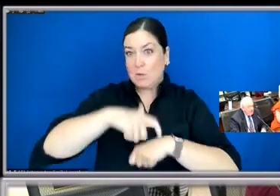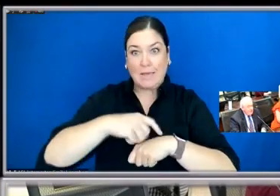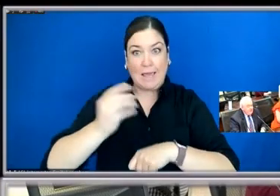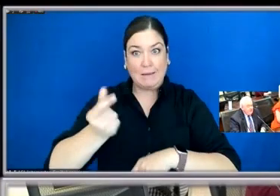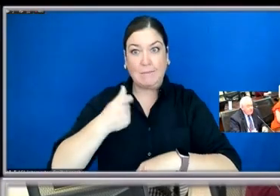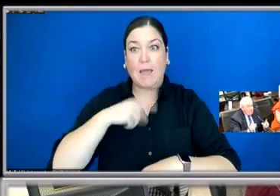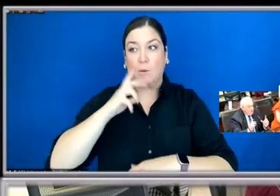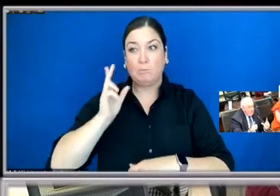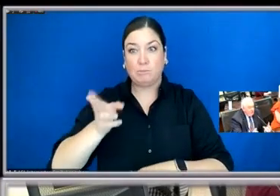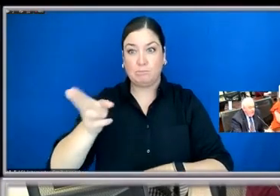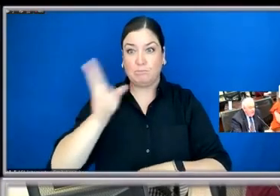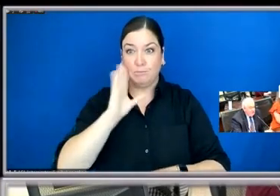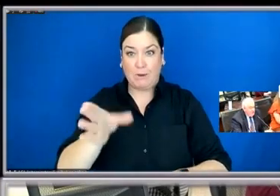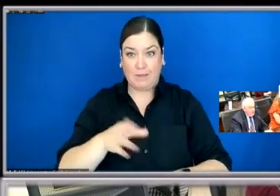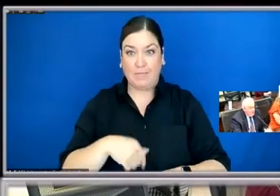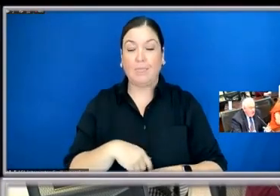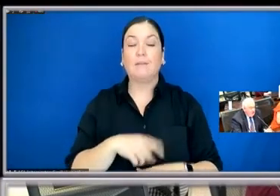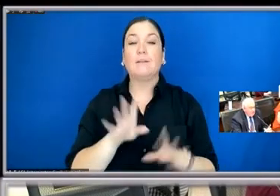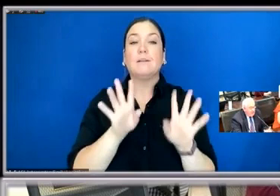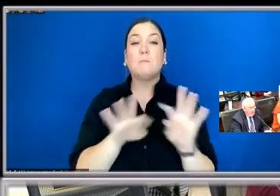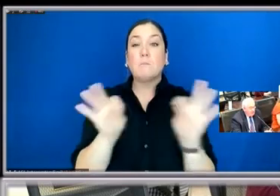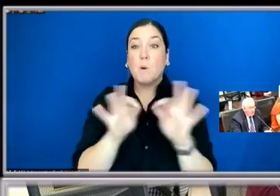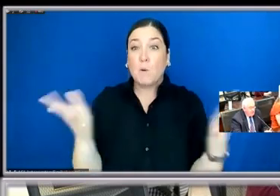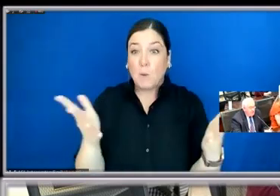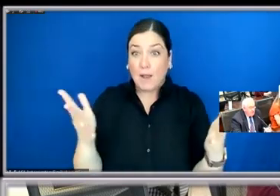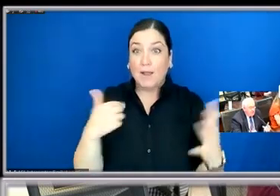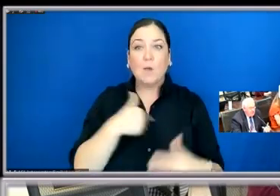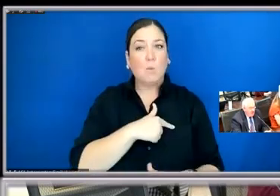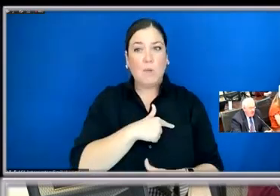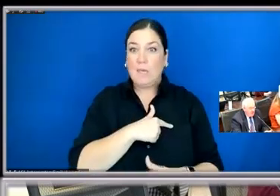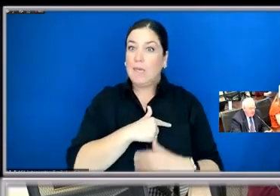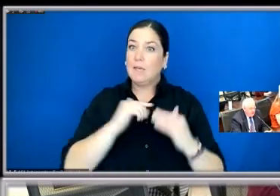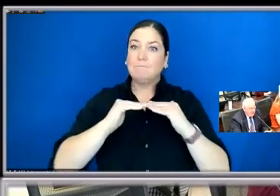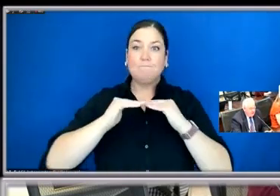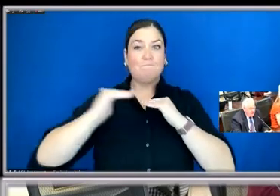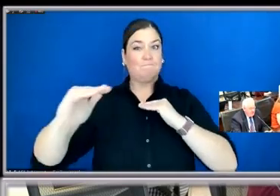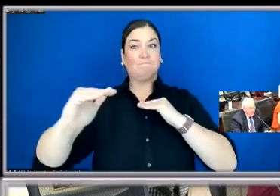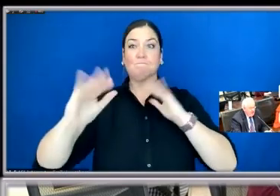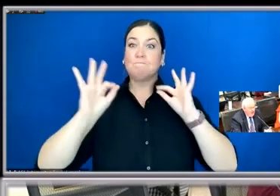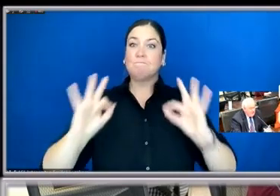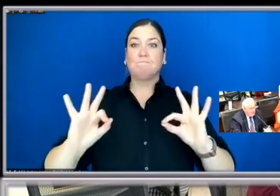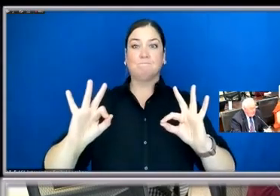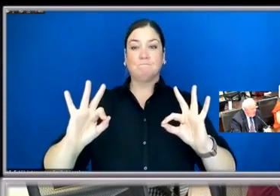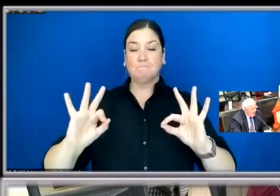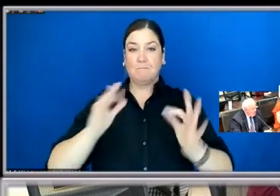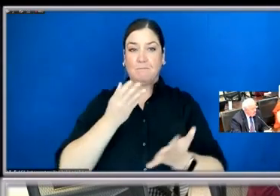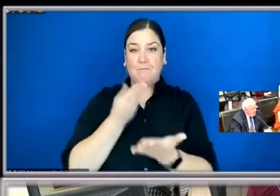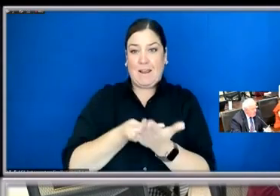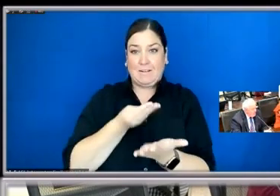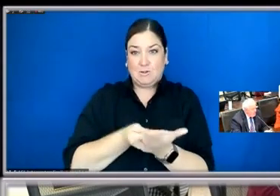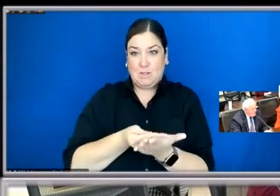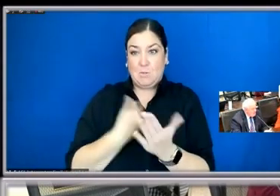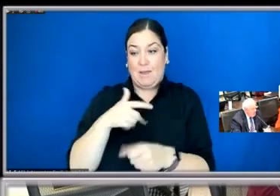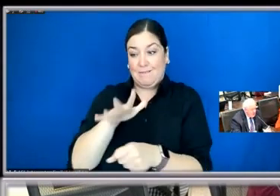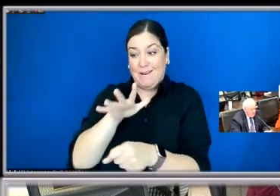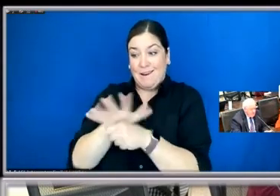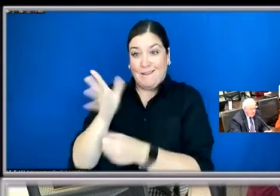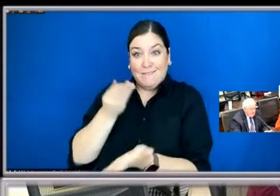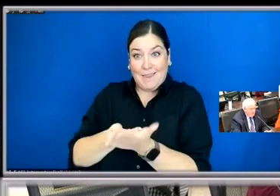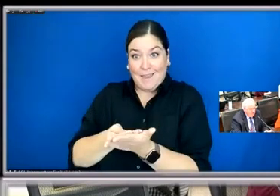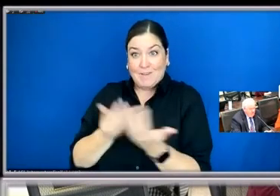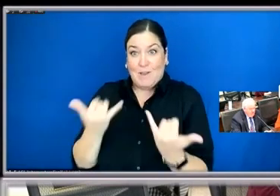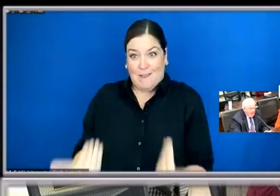fast. The important thing is we are financially solvent. We have enough cash on hand to